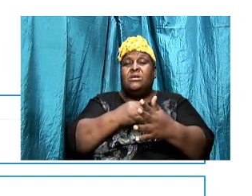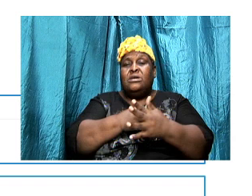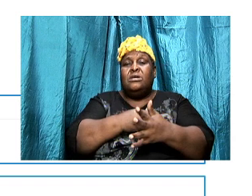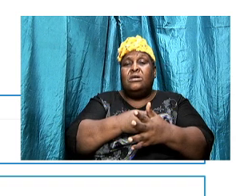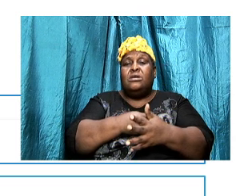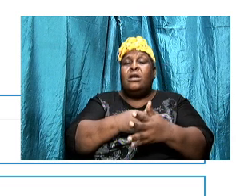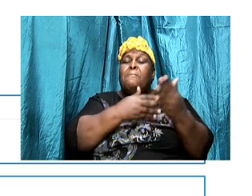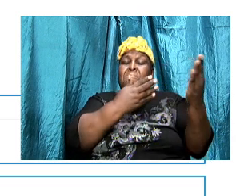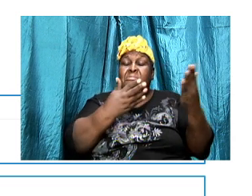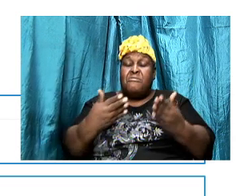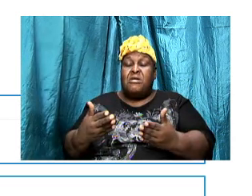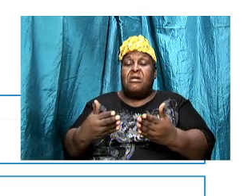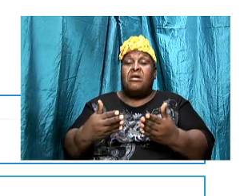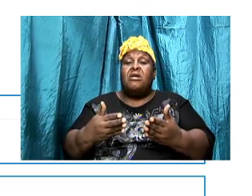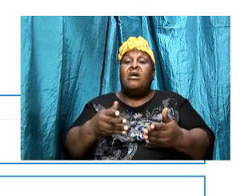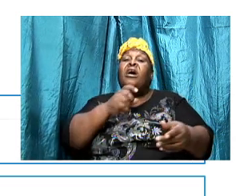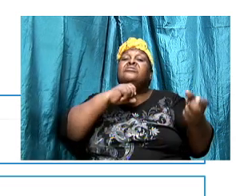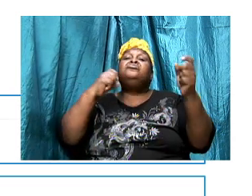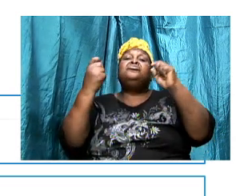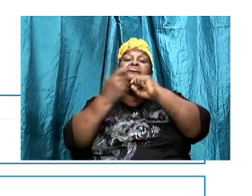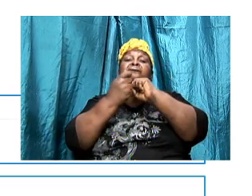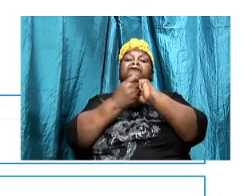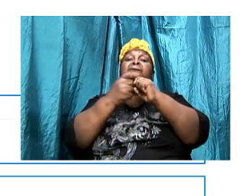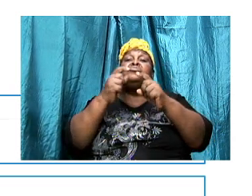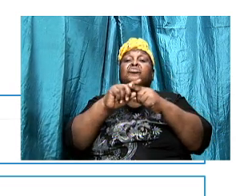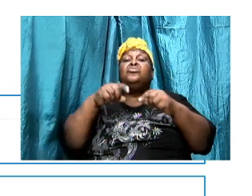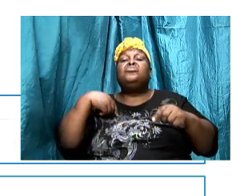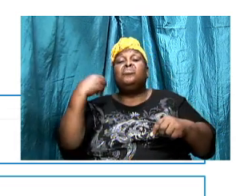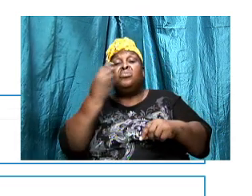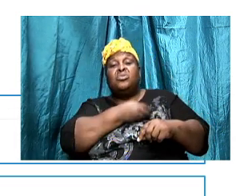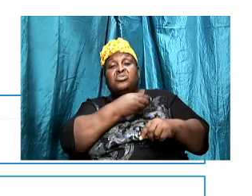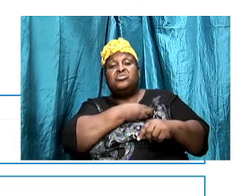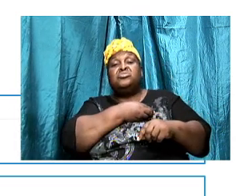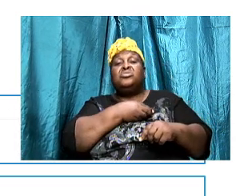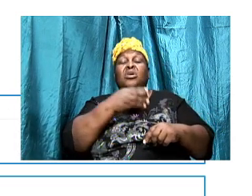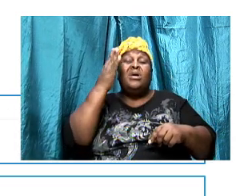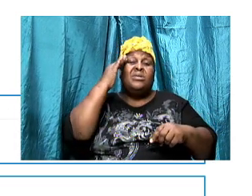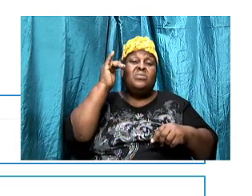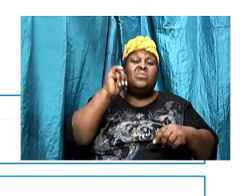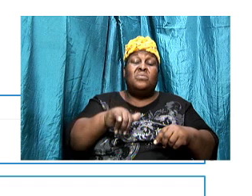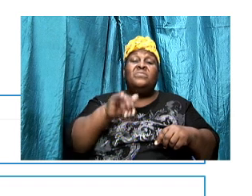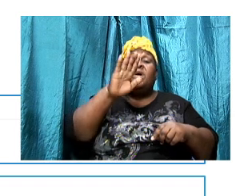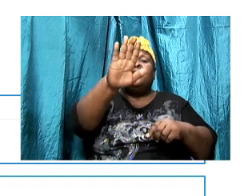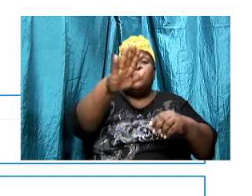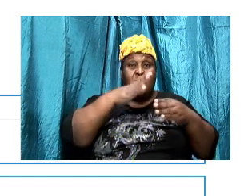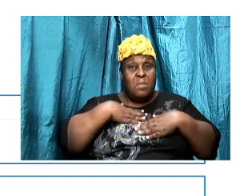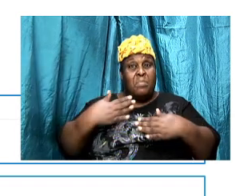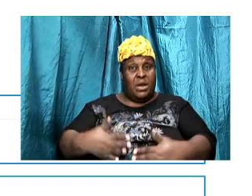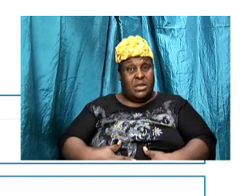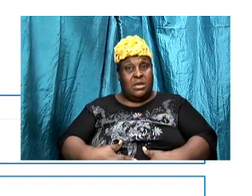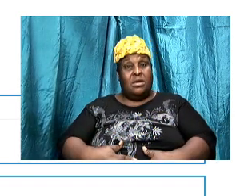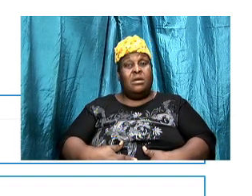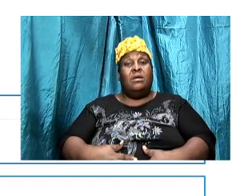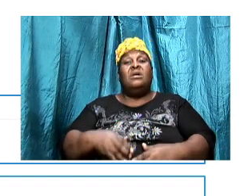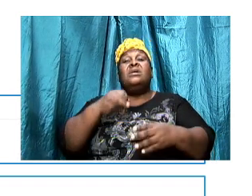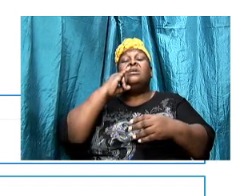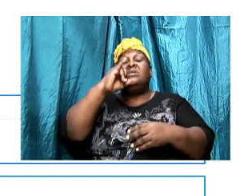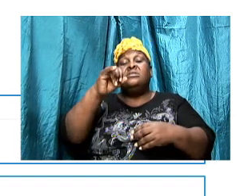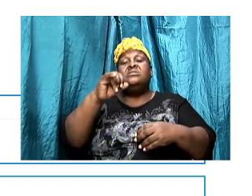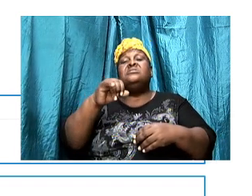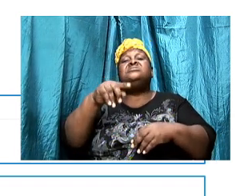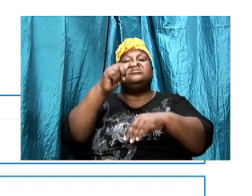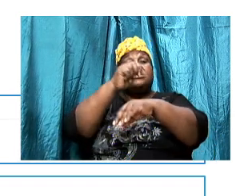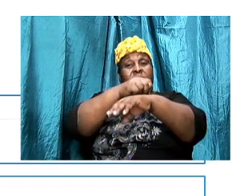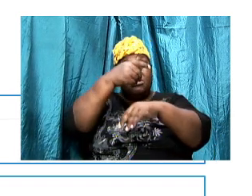us here, and know that your body is really the temple of God, and the same type of reverence that they would have